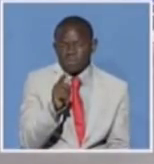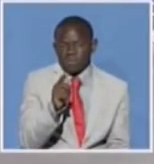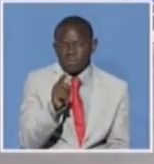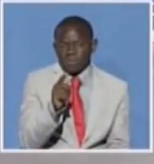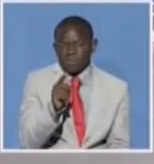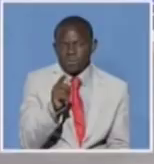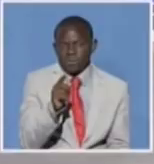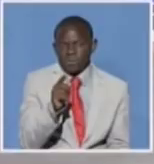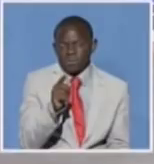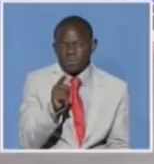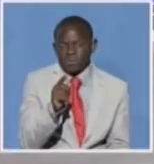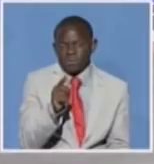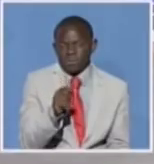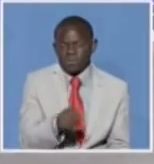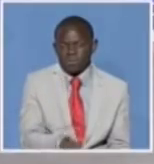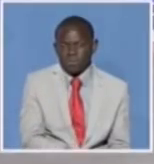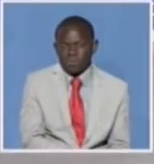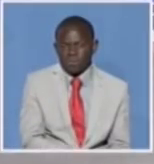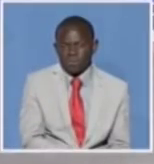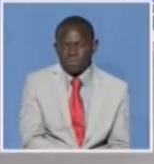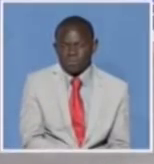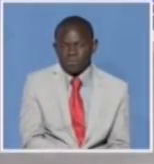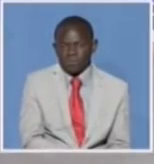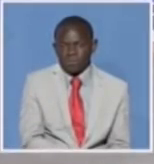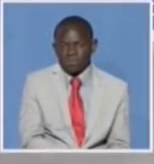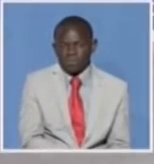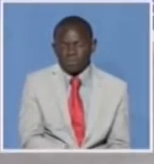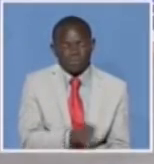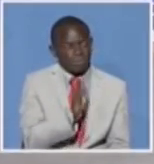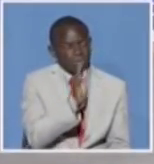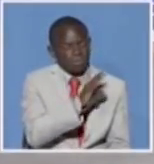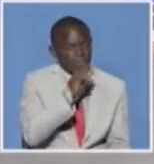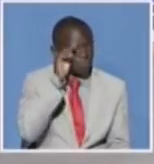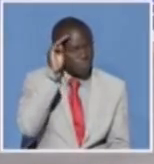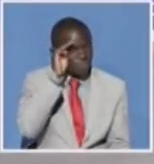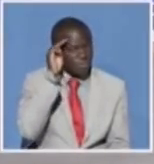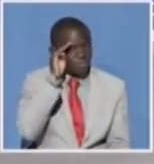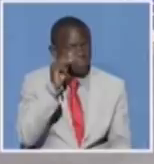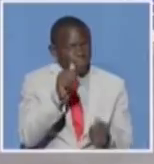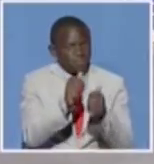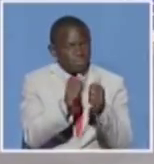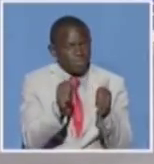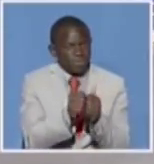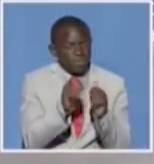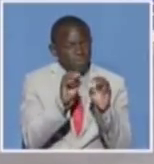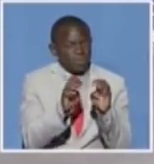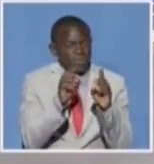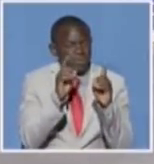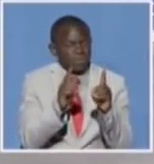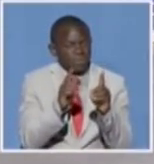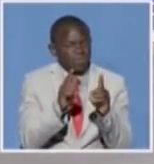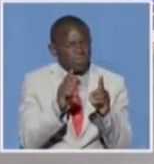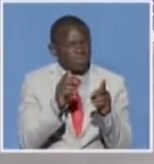case. Let's look at human resource in the Ministry of Education. You still seem to be lagging behind. We still have